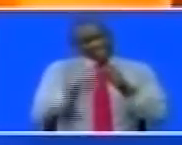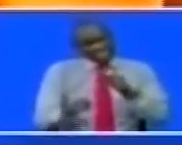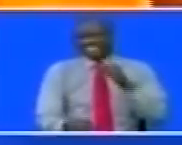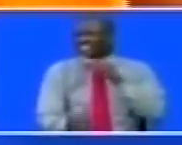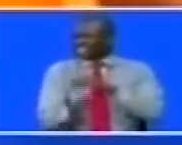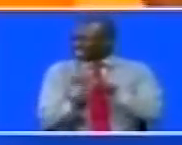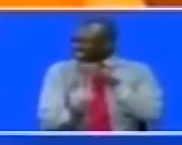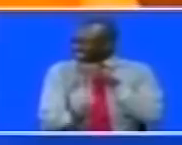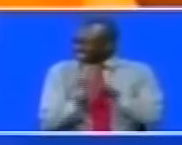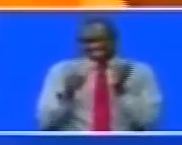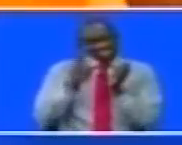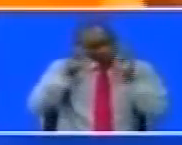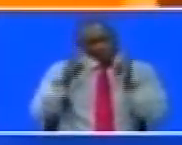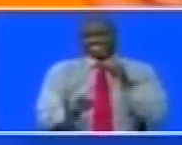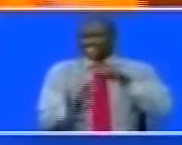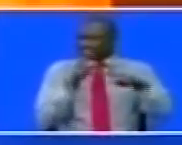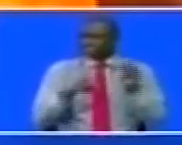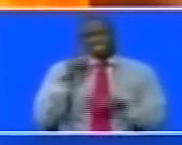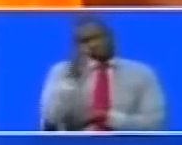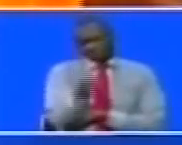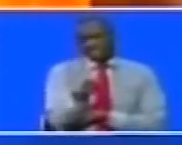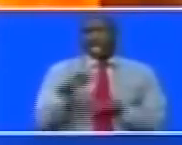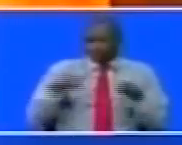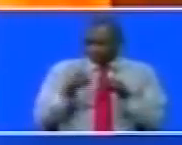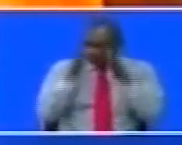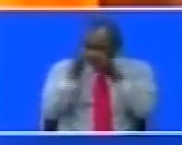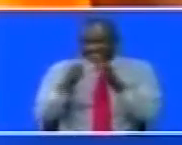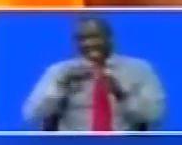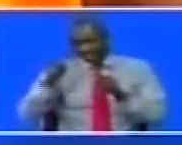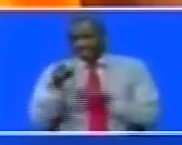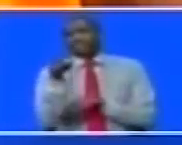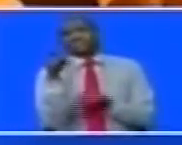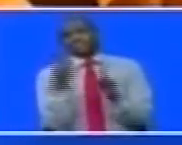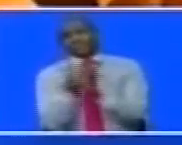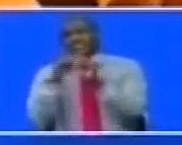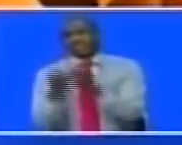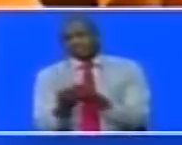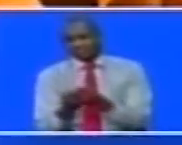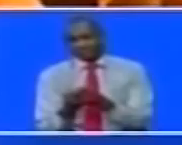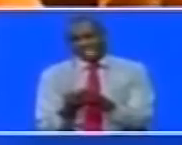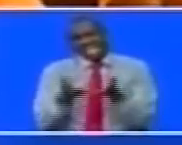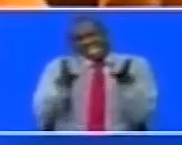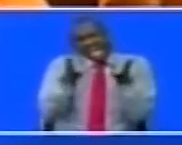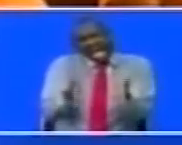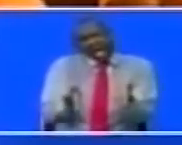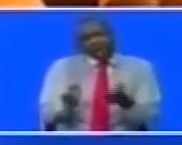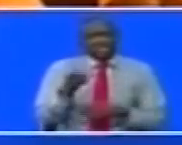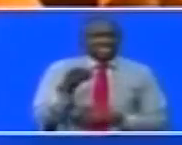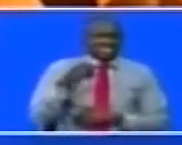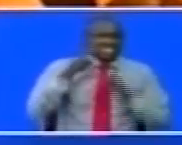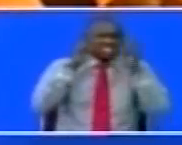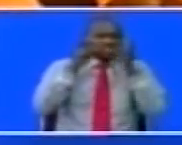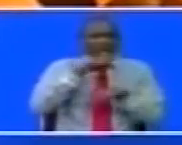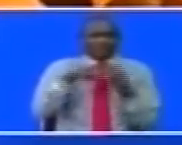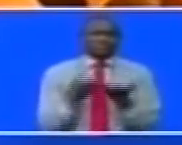dangerous in a country that is battling tribalism, but targeted the many communities that do not practice some cultures. We are now getting to the